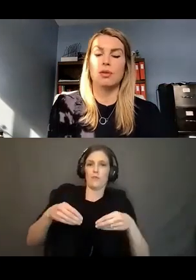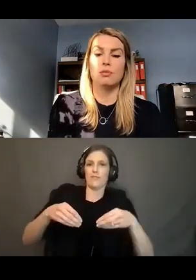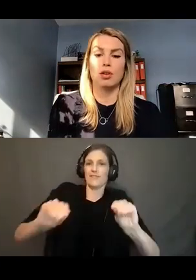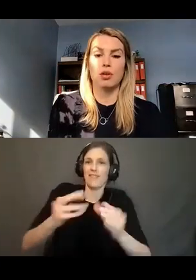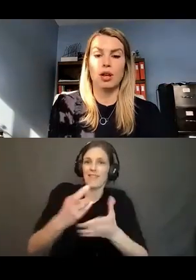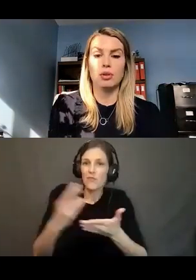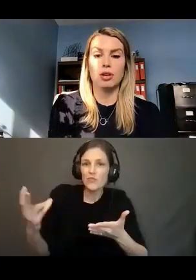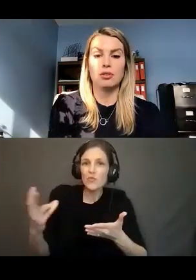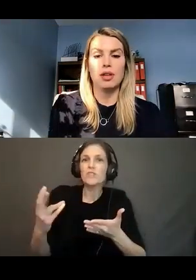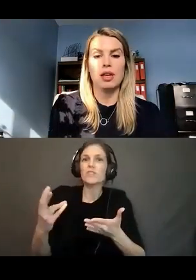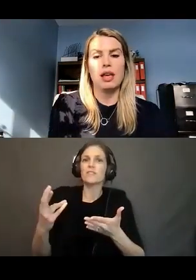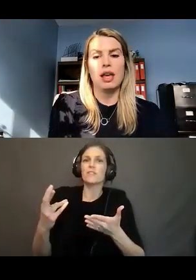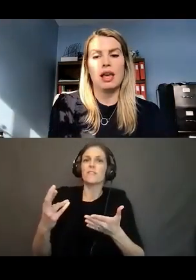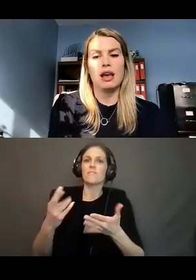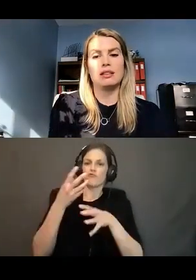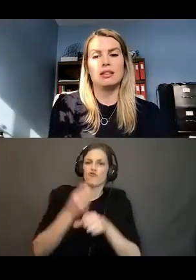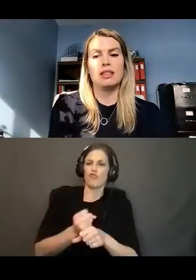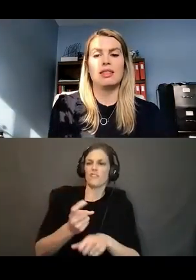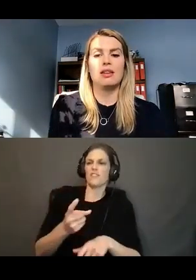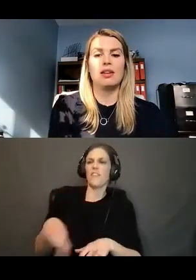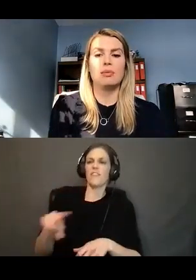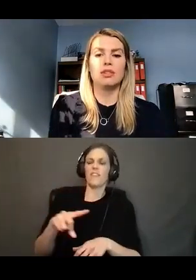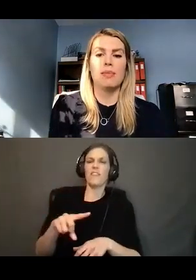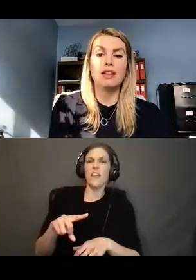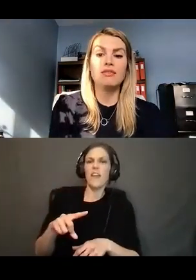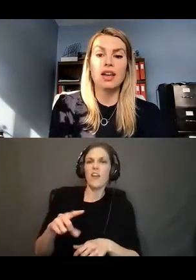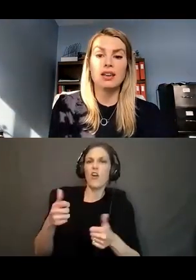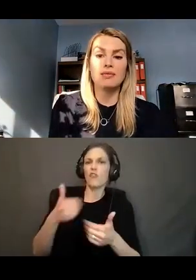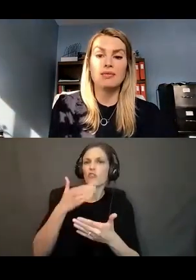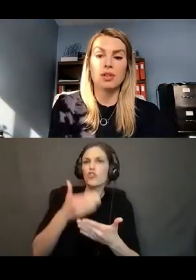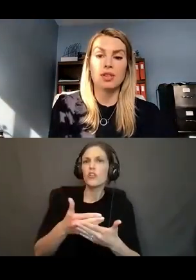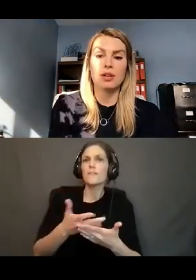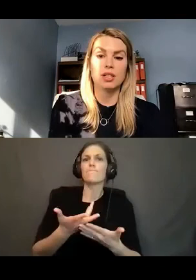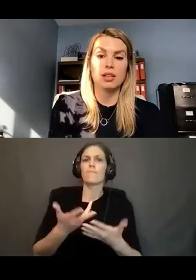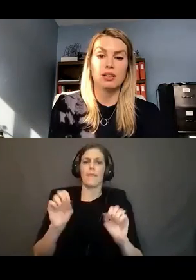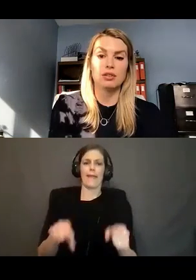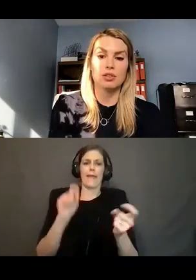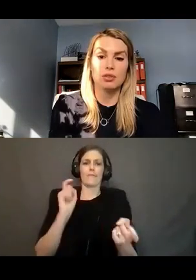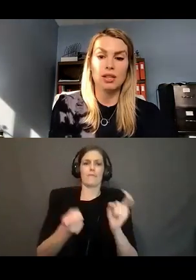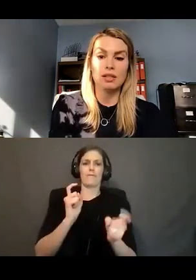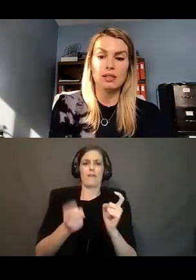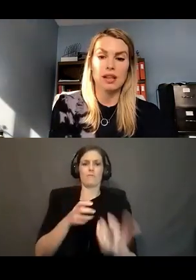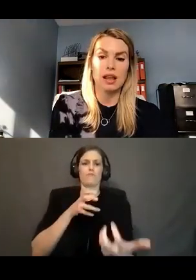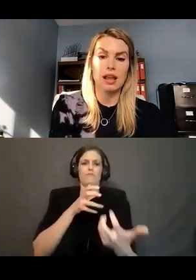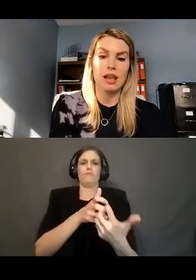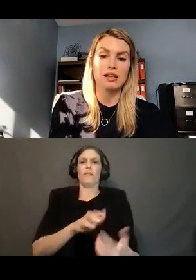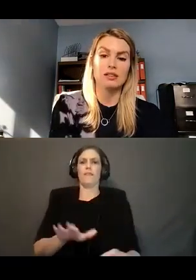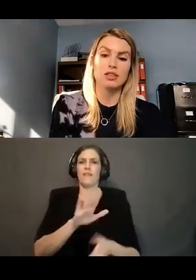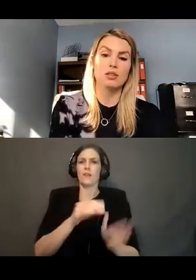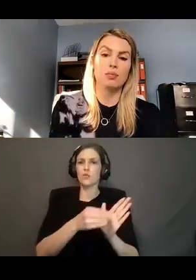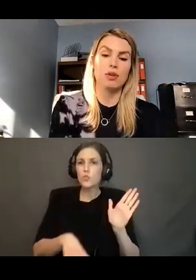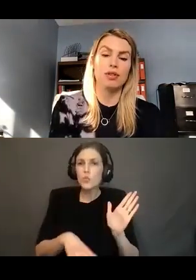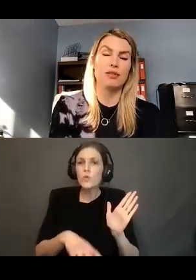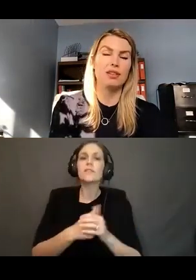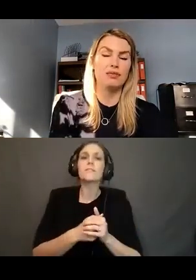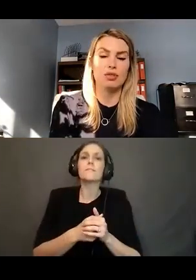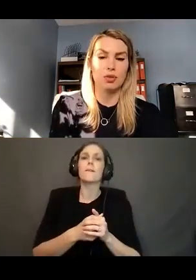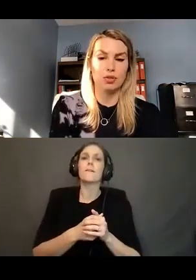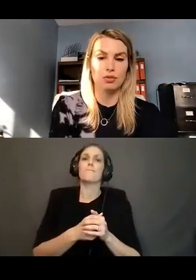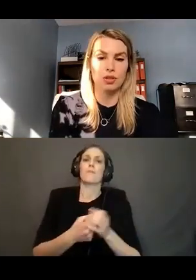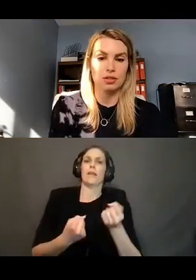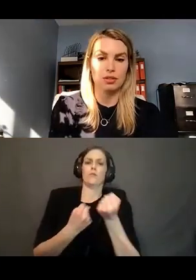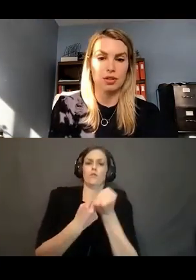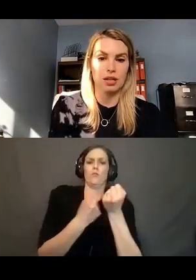sharing them are more credible, and that they're able to modify them for their particular students and to support their